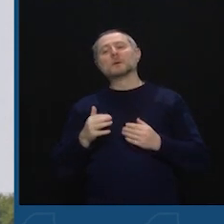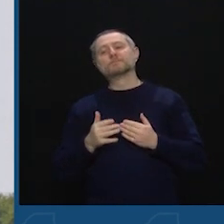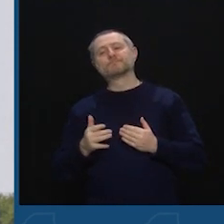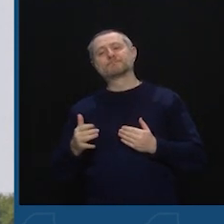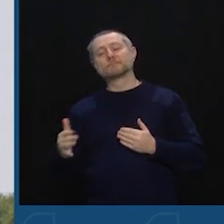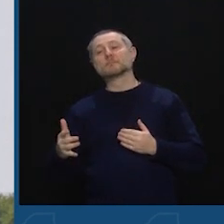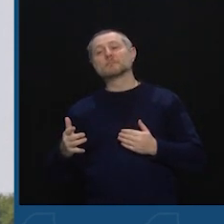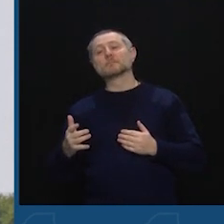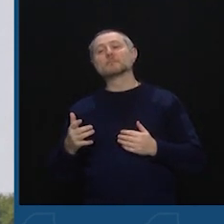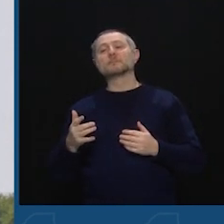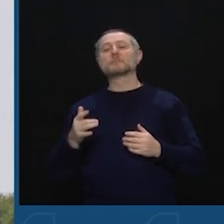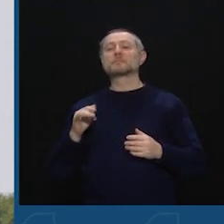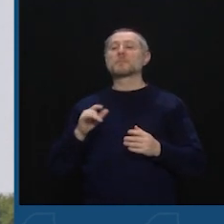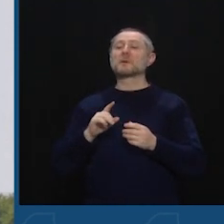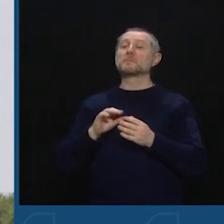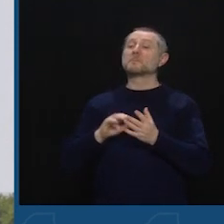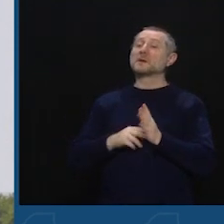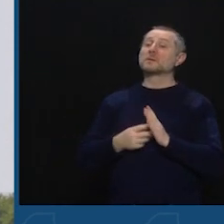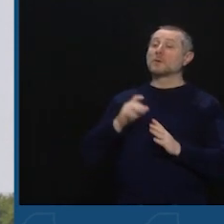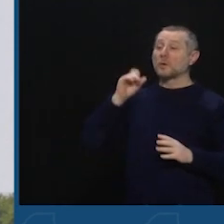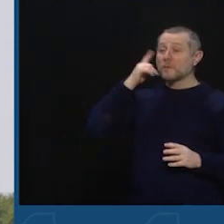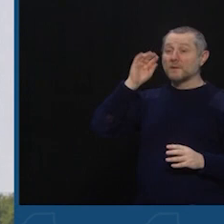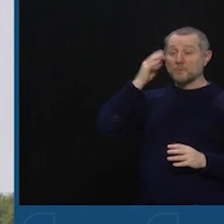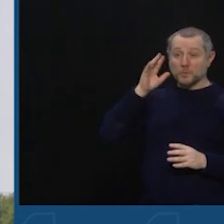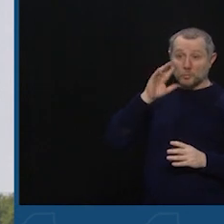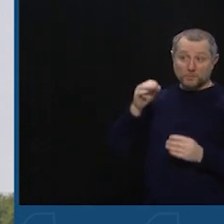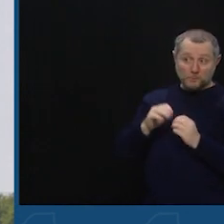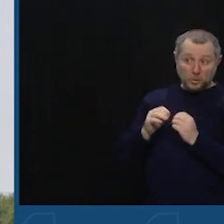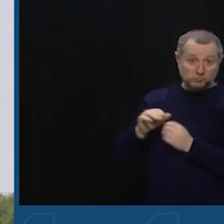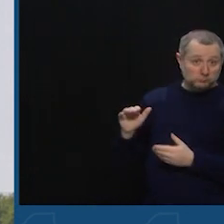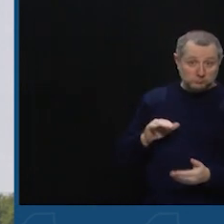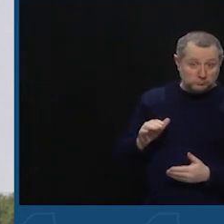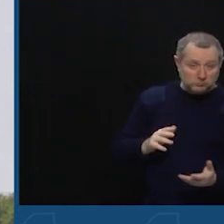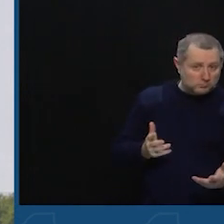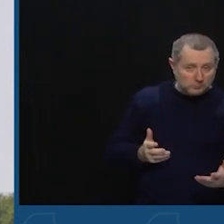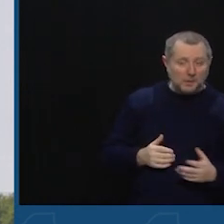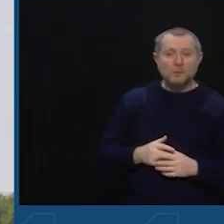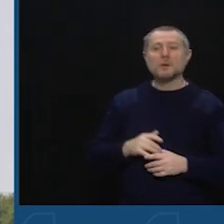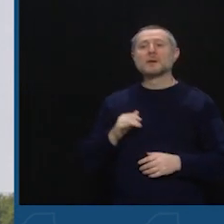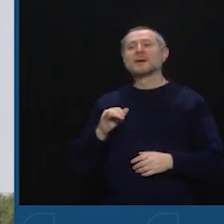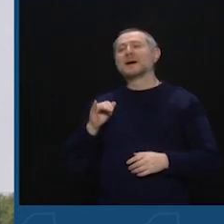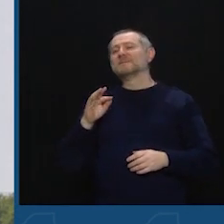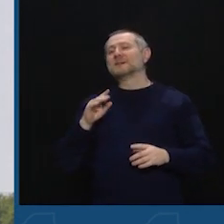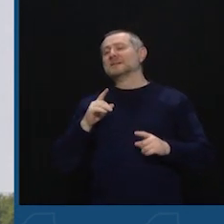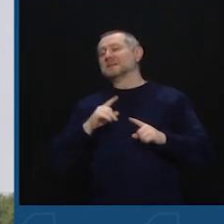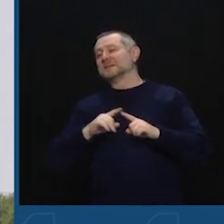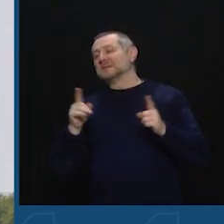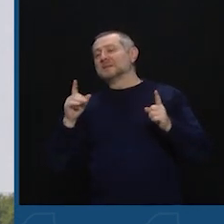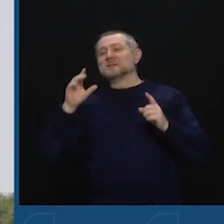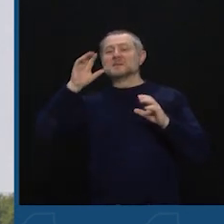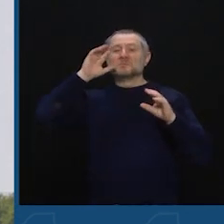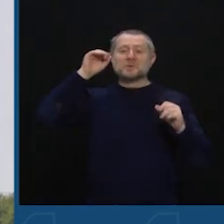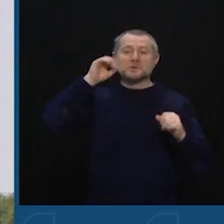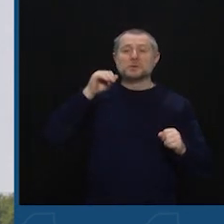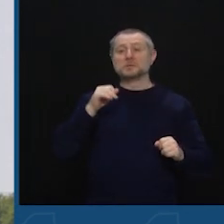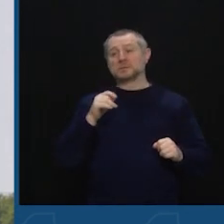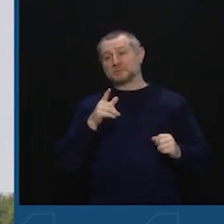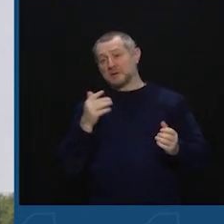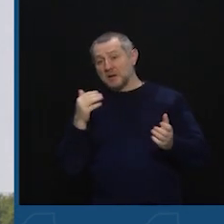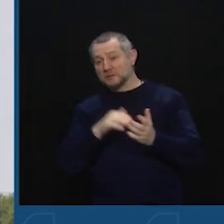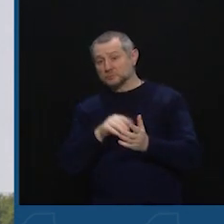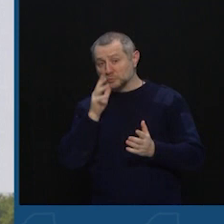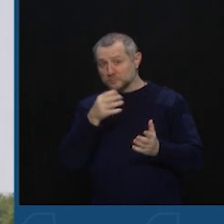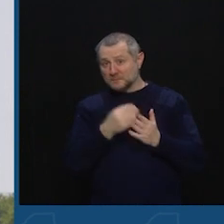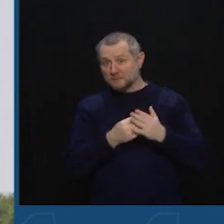count on the federal dollars coming in. If there's a change in administration, I cannot guarantee we'll ever get that level of support again that we have